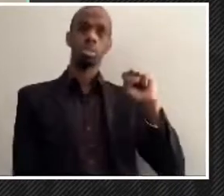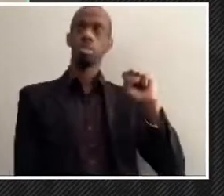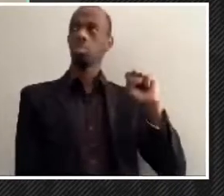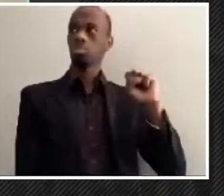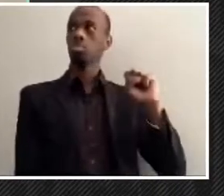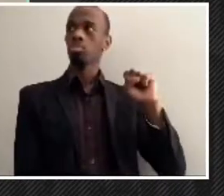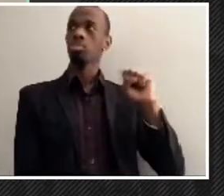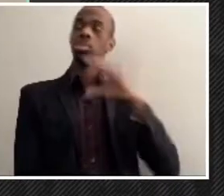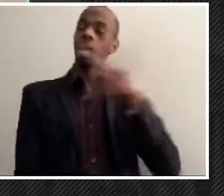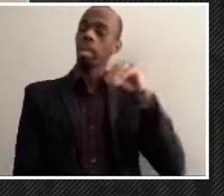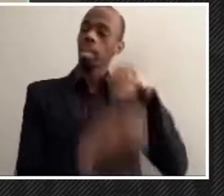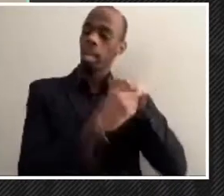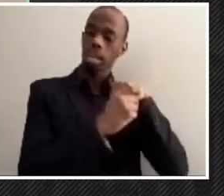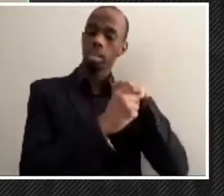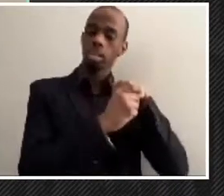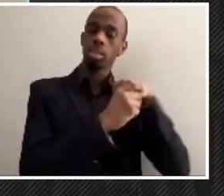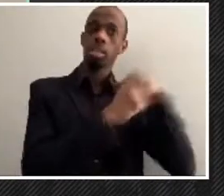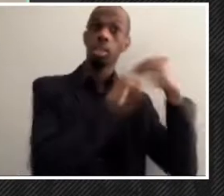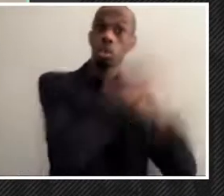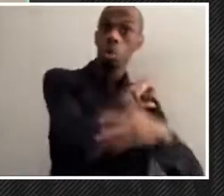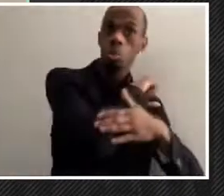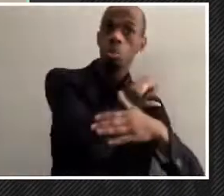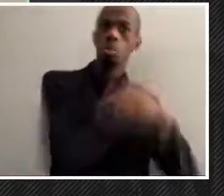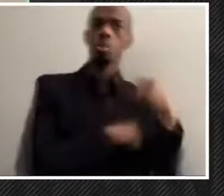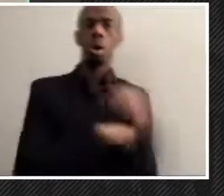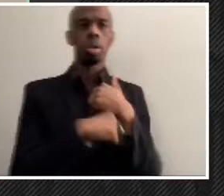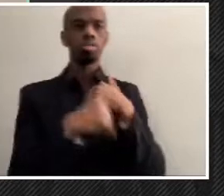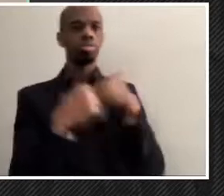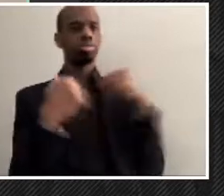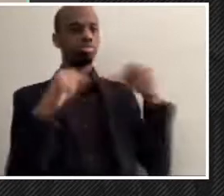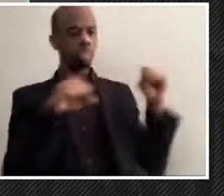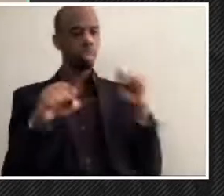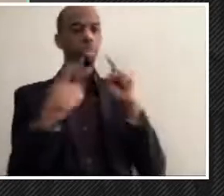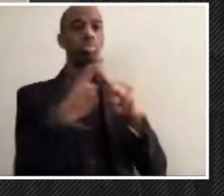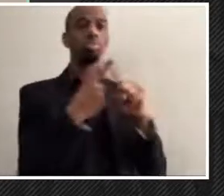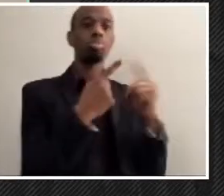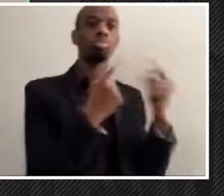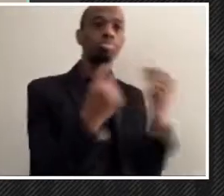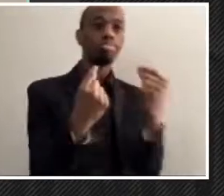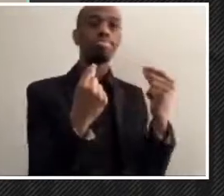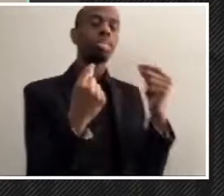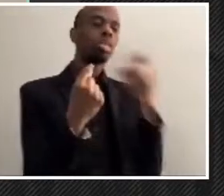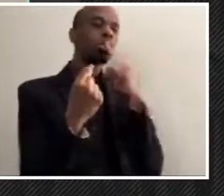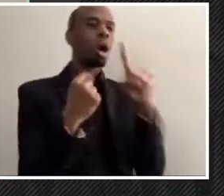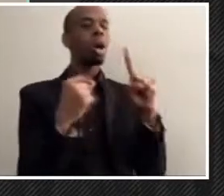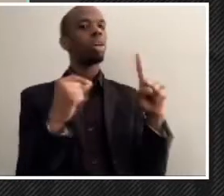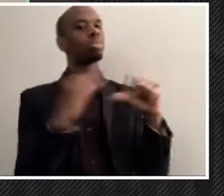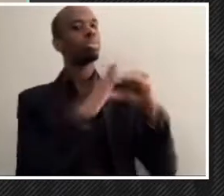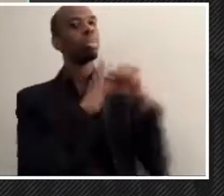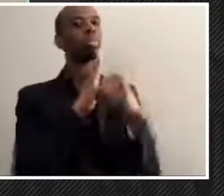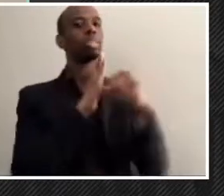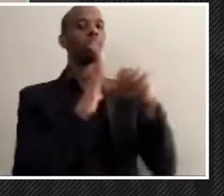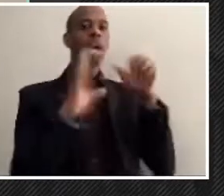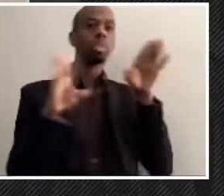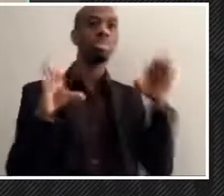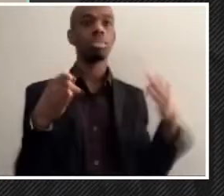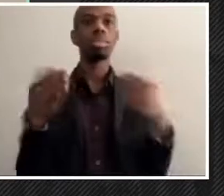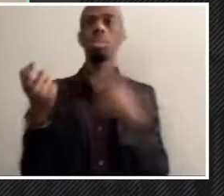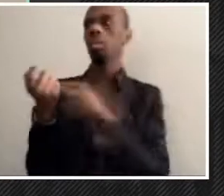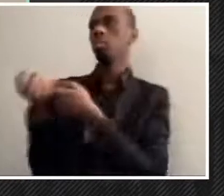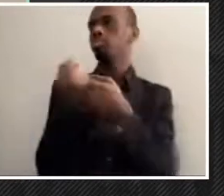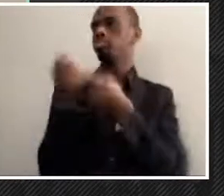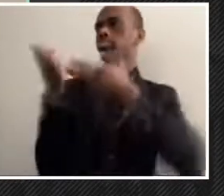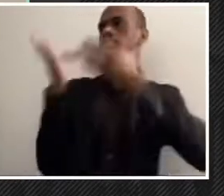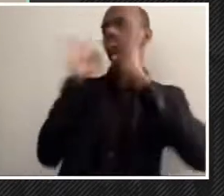in the country. And what we've been able to do is to maximize the attention that those viral moments have garnered to begin